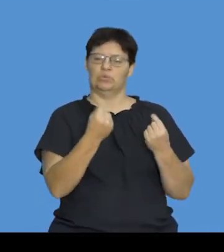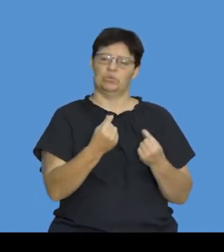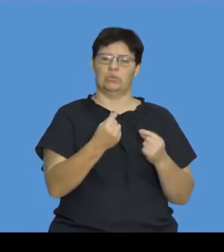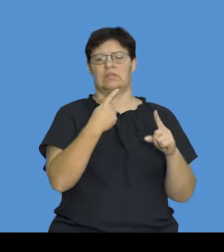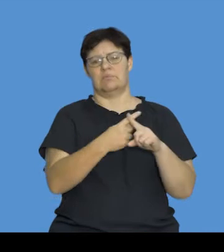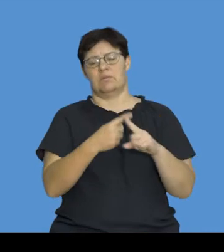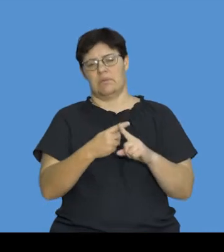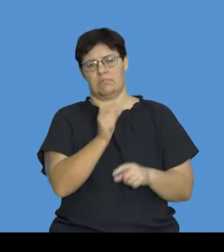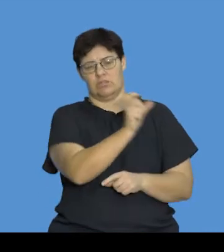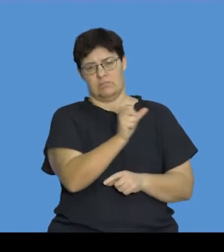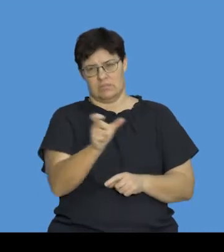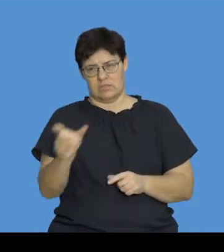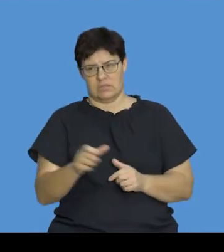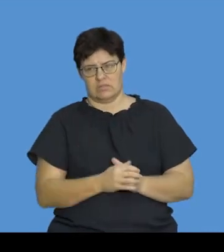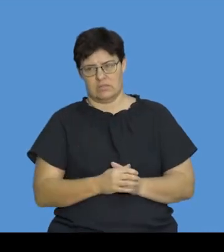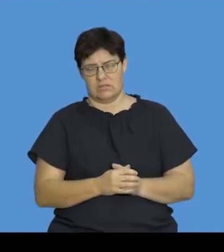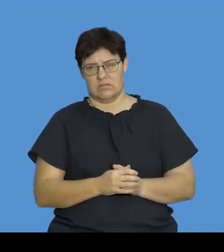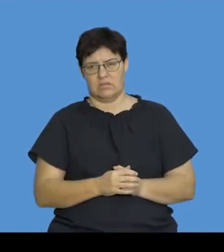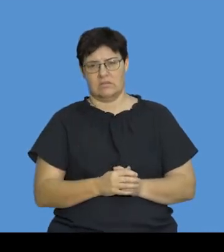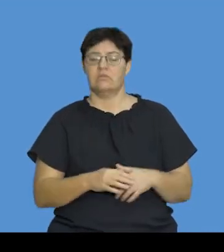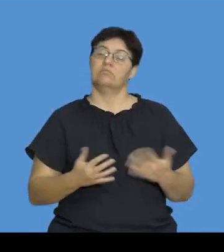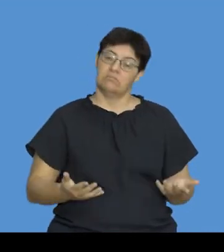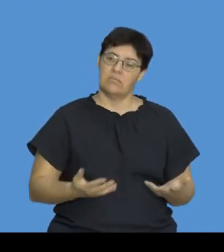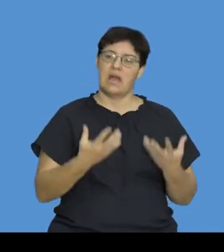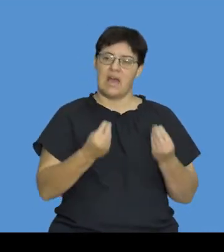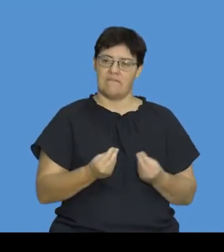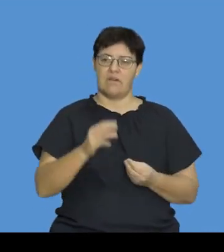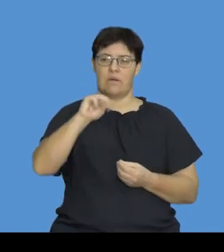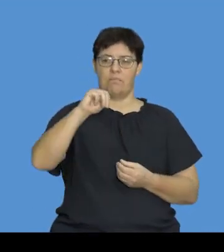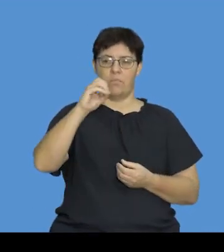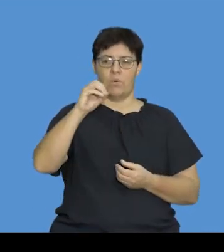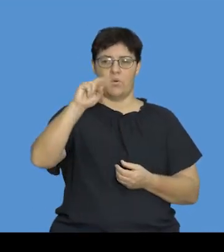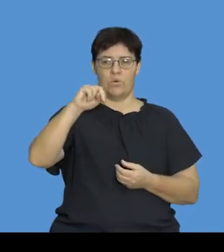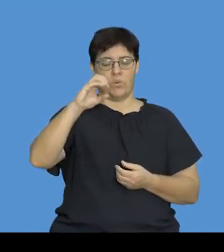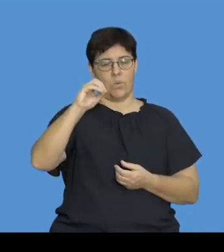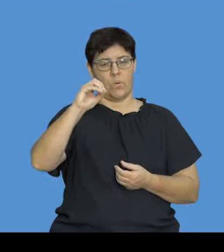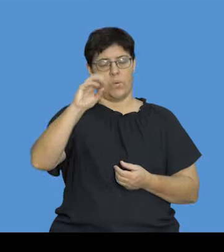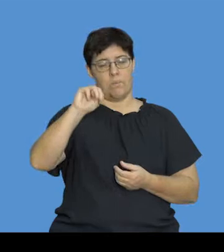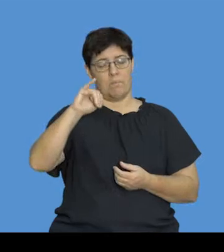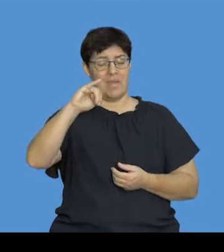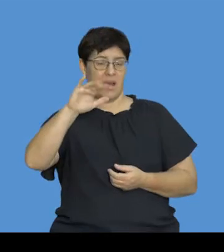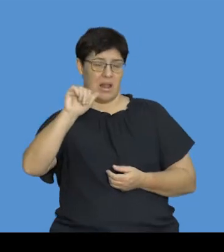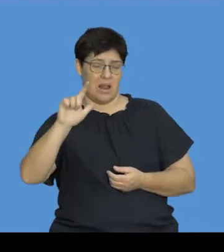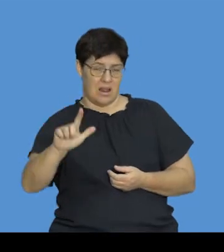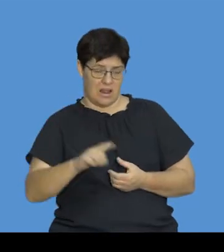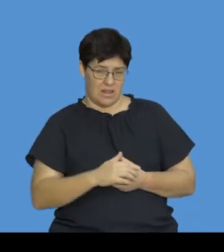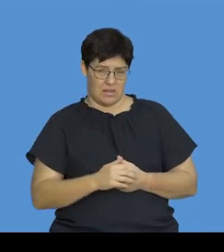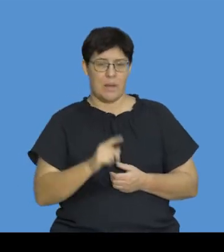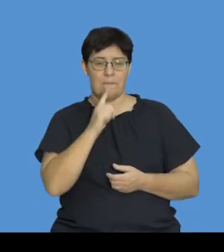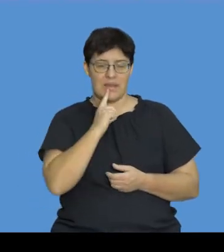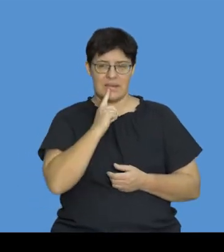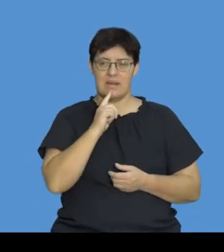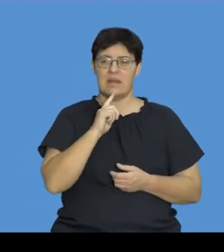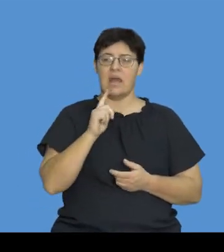terms. Now, we also have what we call a monomial, right? A monomial will be an algebraic